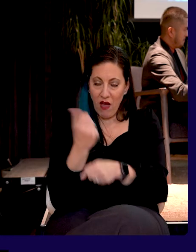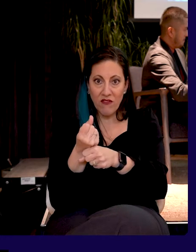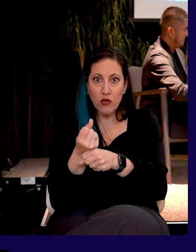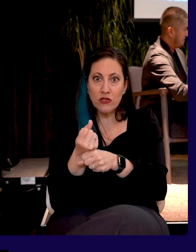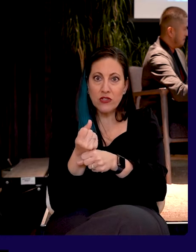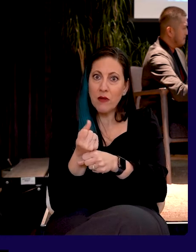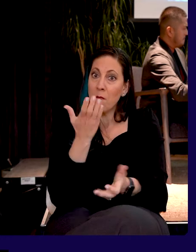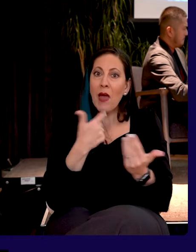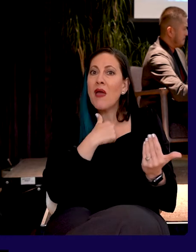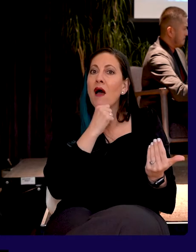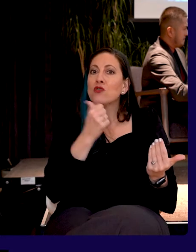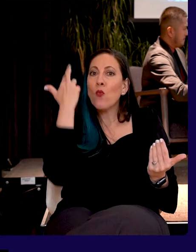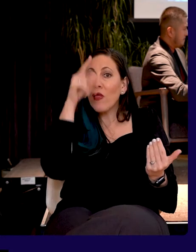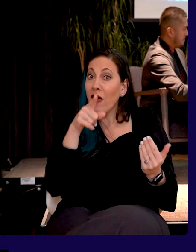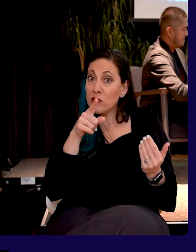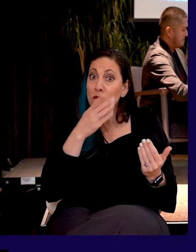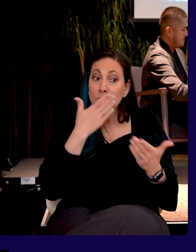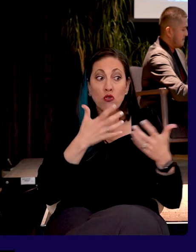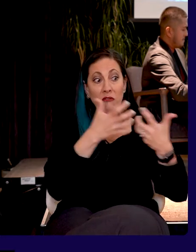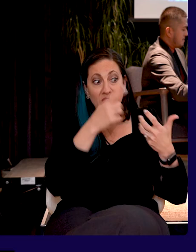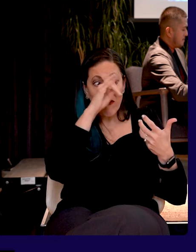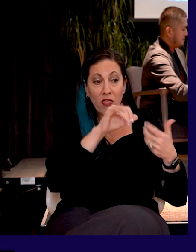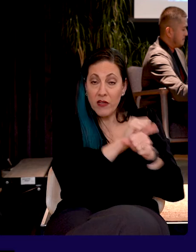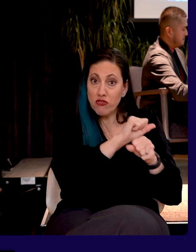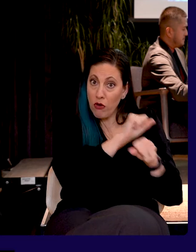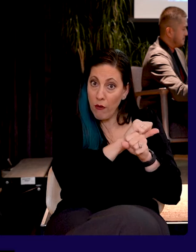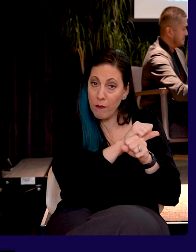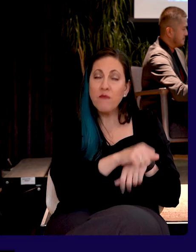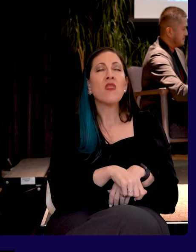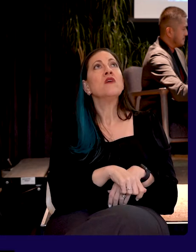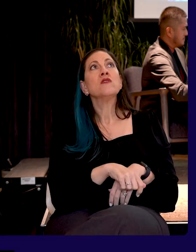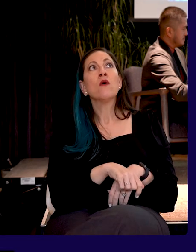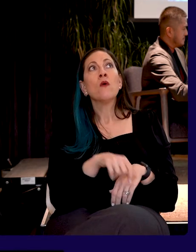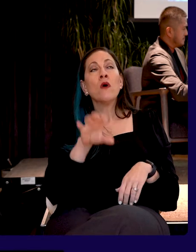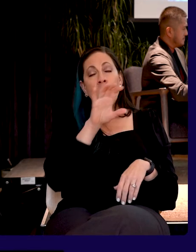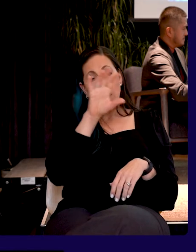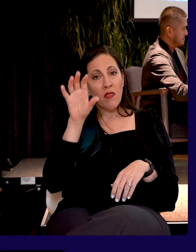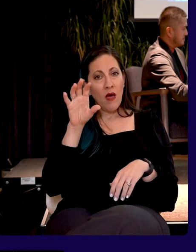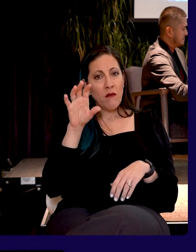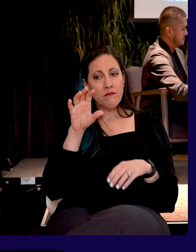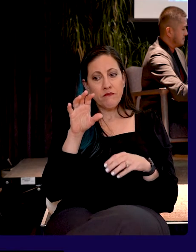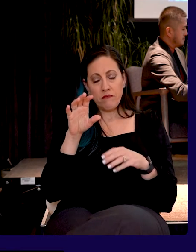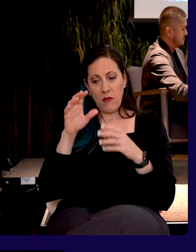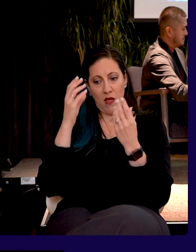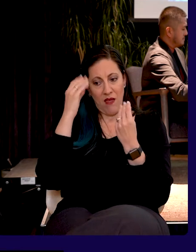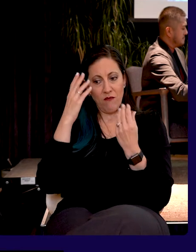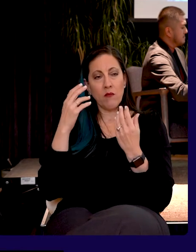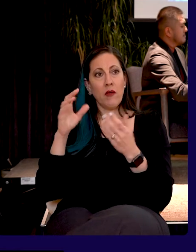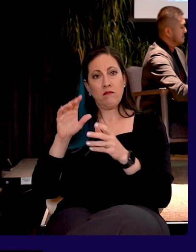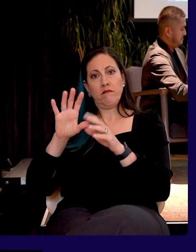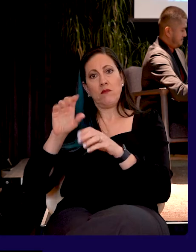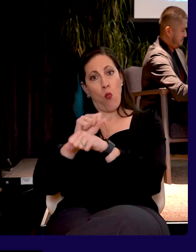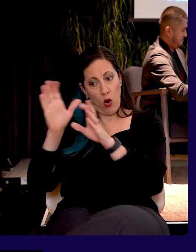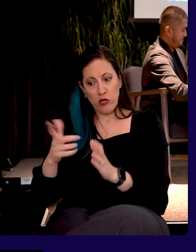then it's hard to know who's in the building. And so the employers that we are looking at are really thinking about the future work and